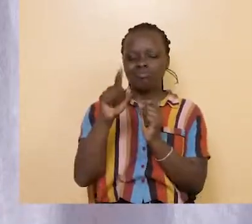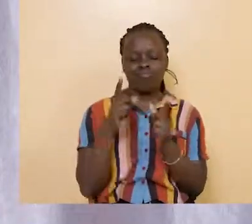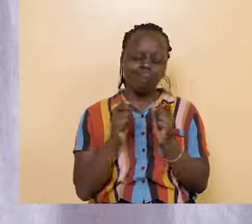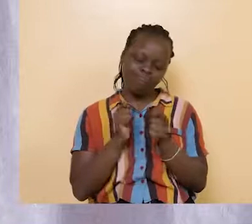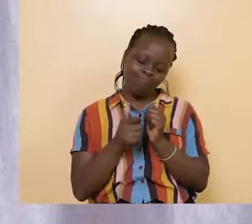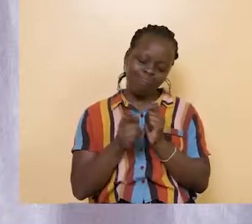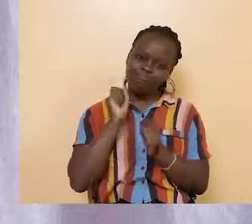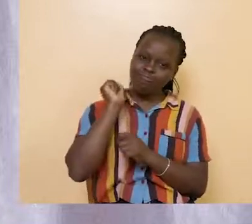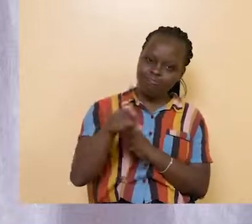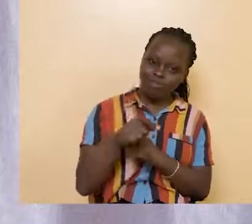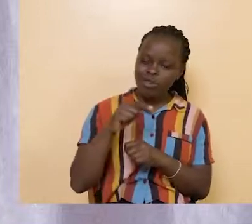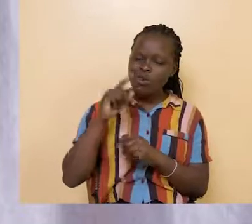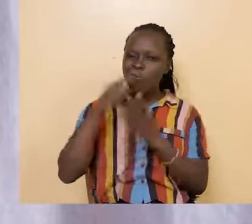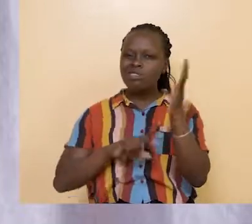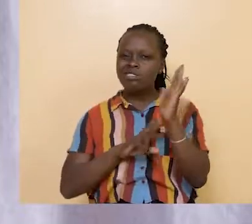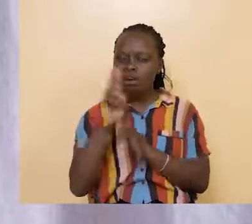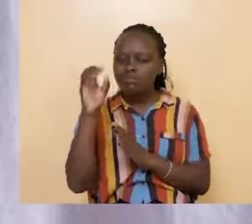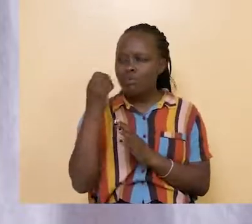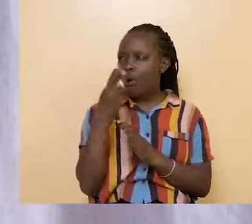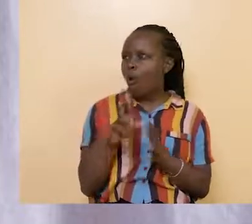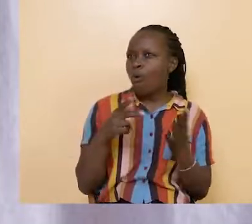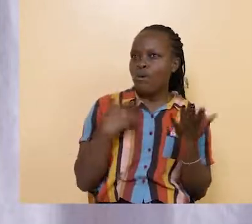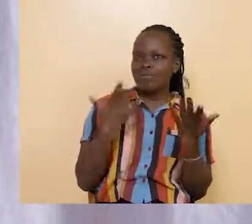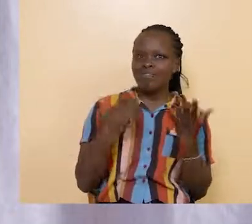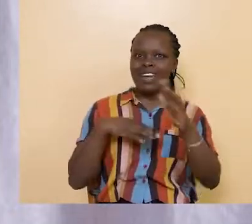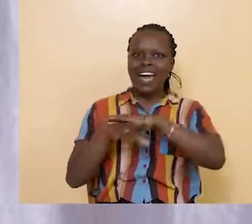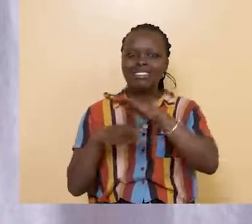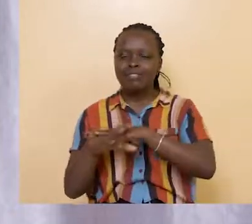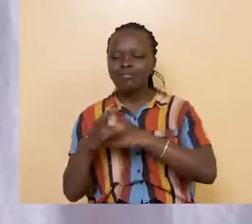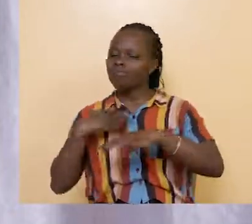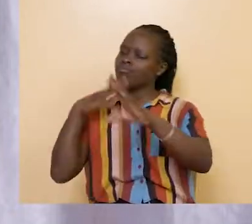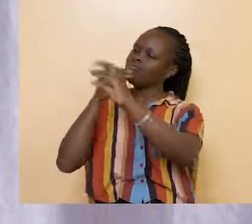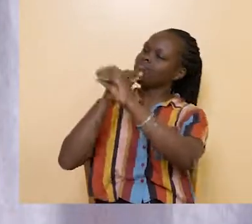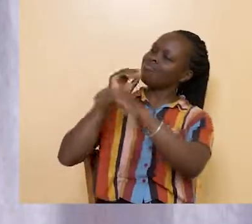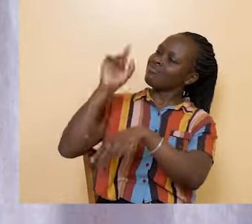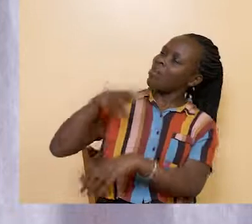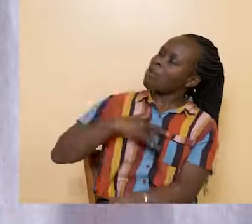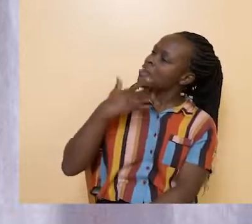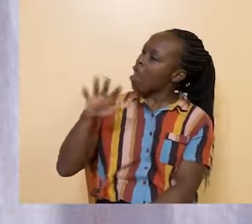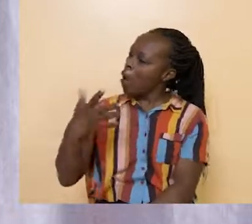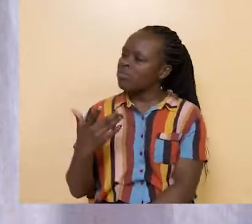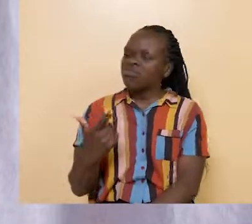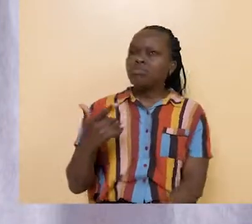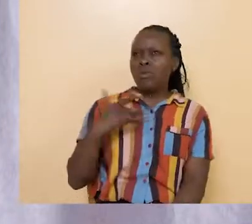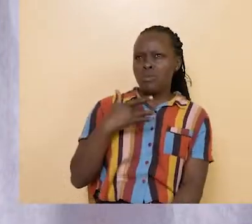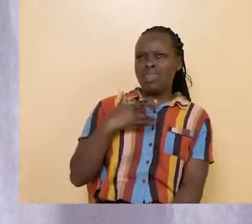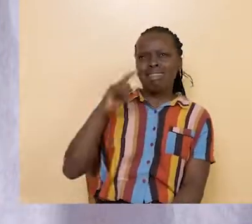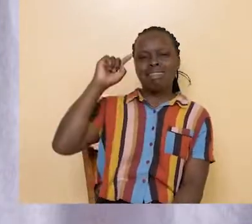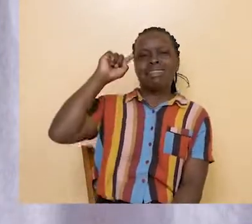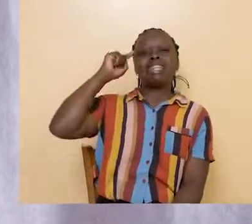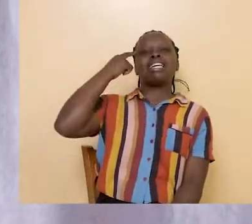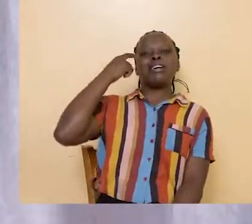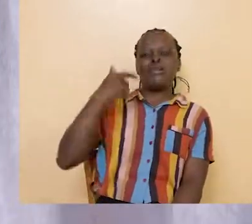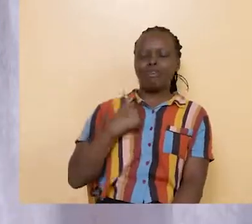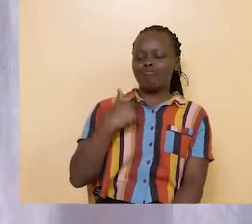on WhatsApp all the time, and we are, you know, there's access to one another, we tend to, it tends to create this facade that